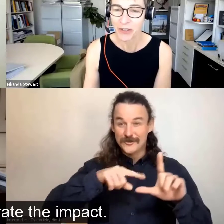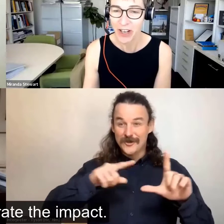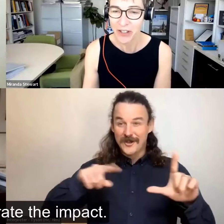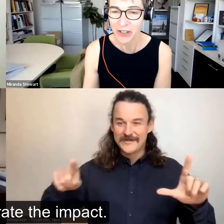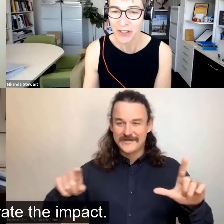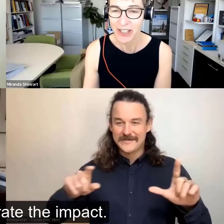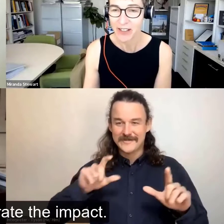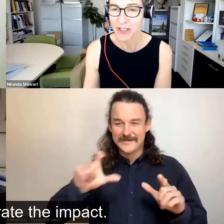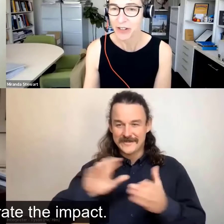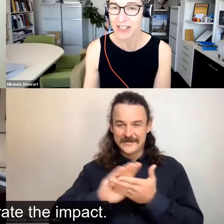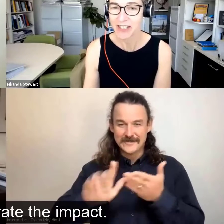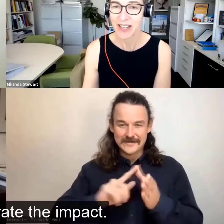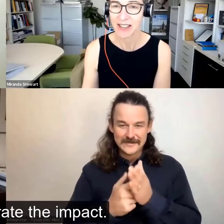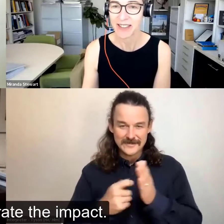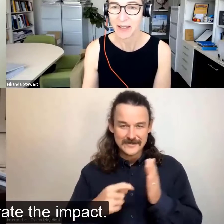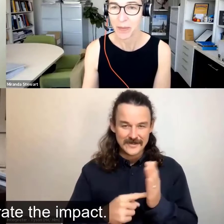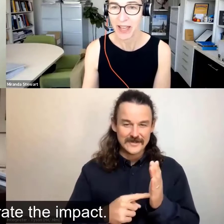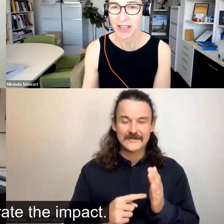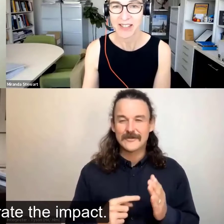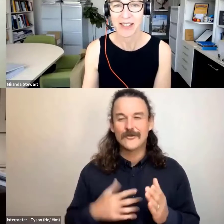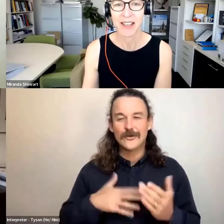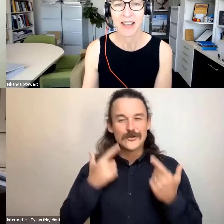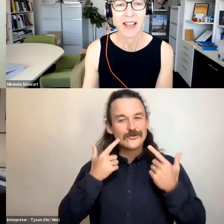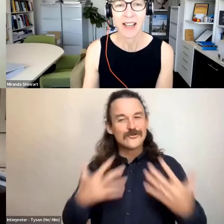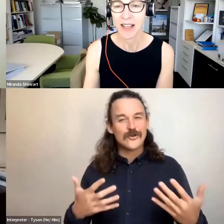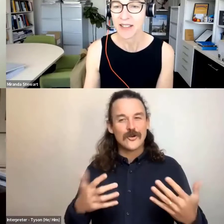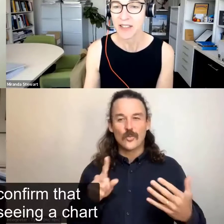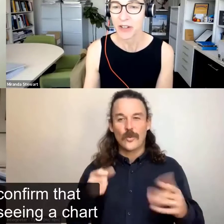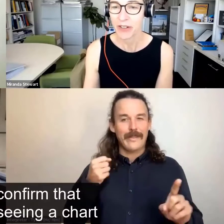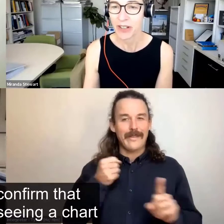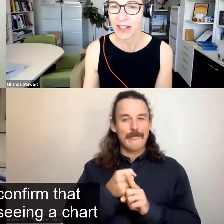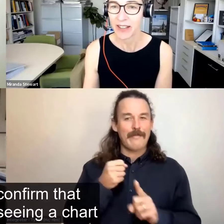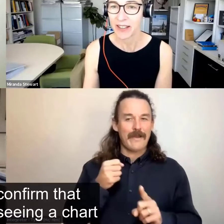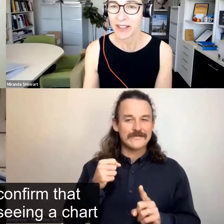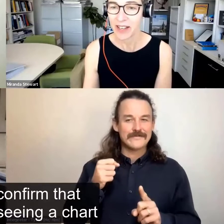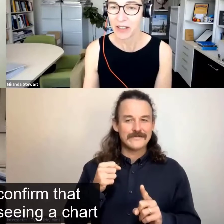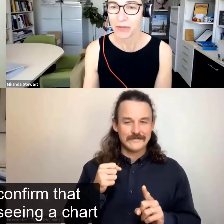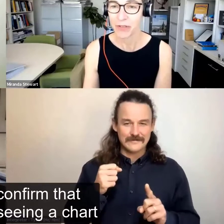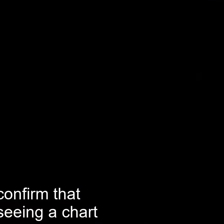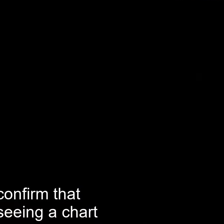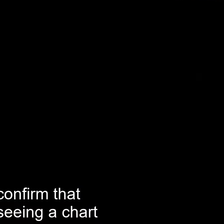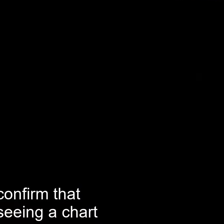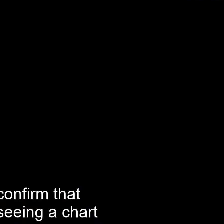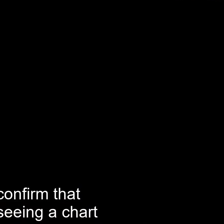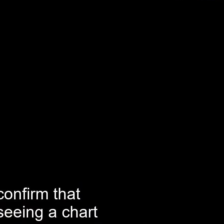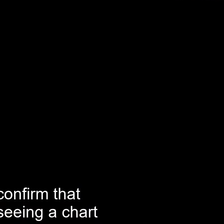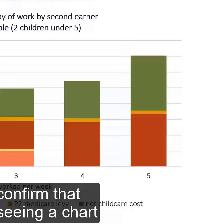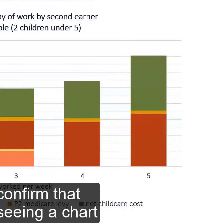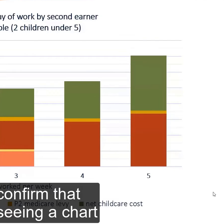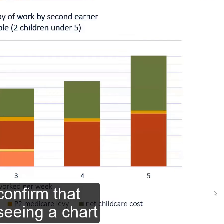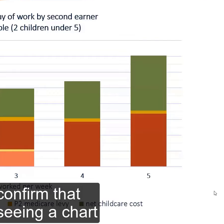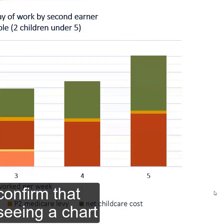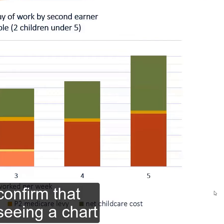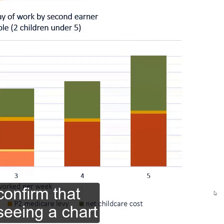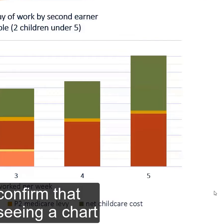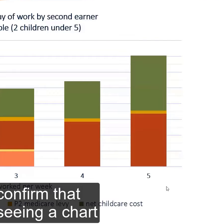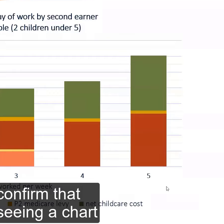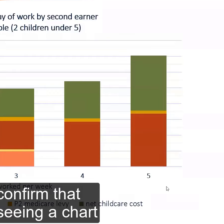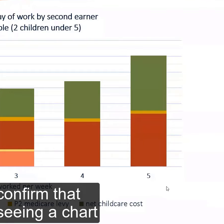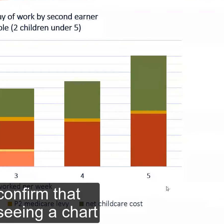to try to illustrate the impact. So can I confirm that people are